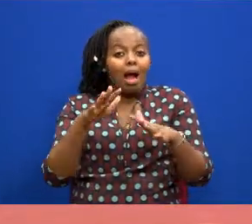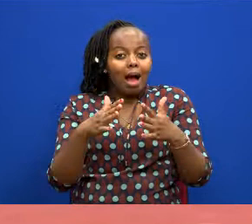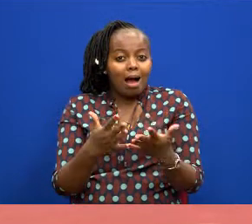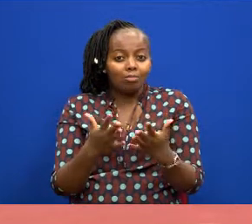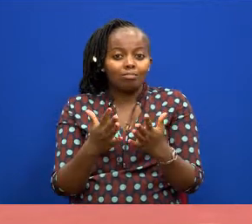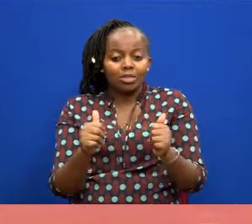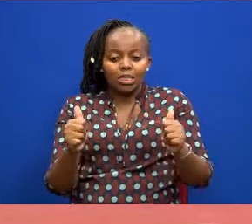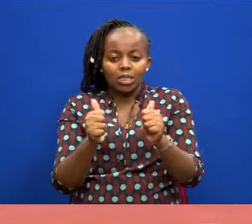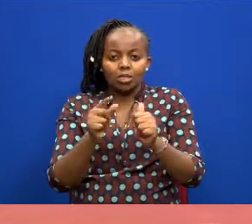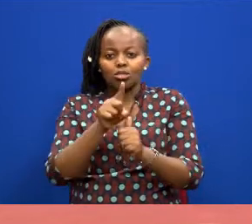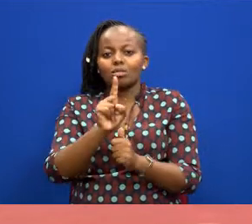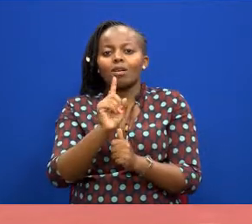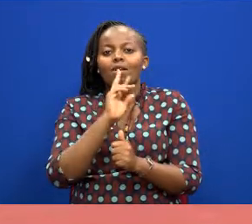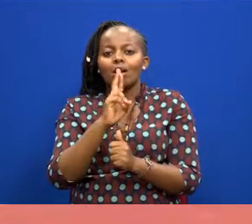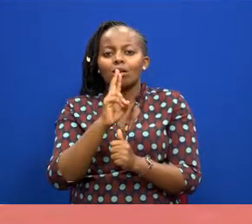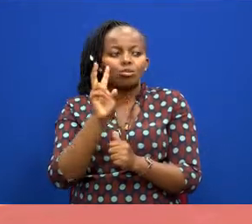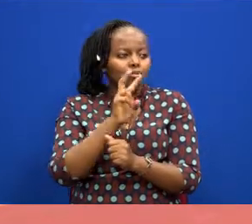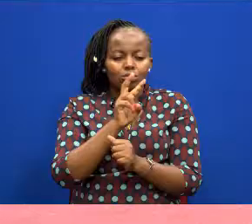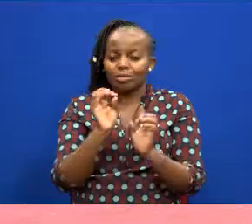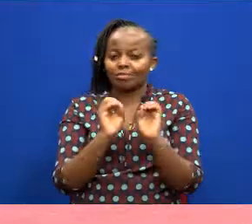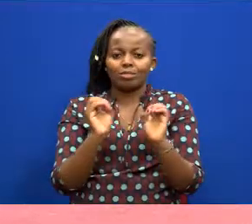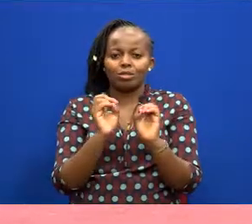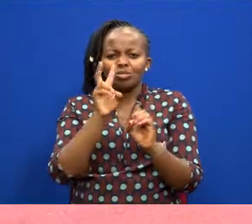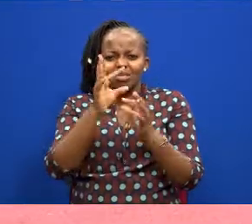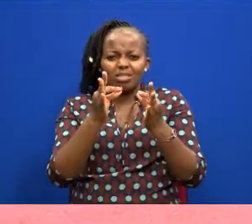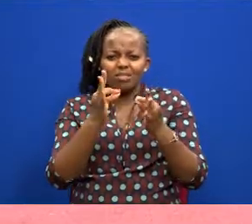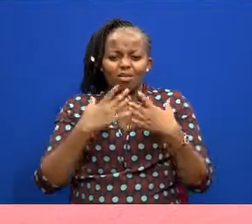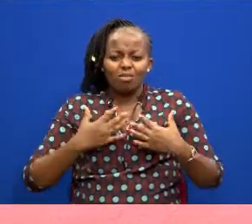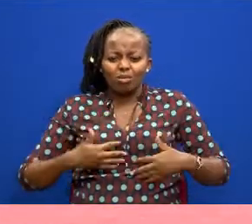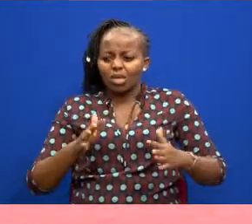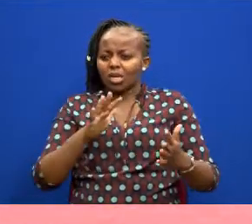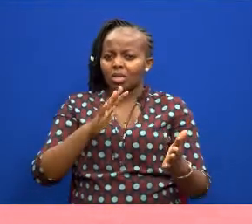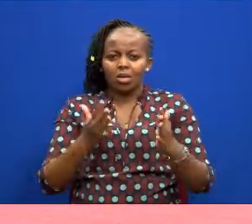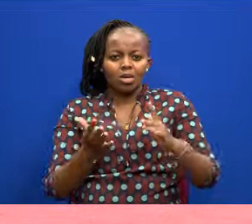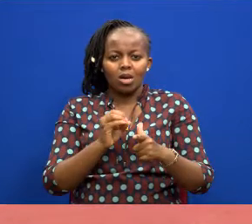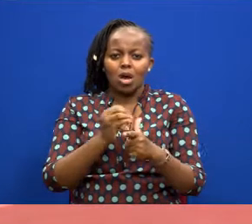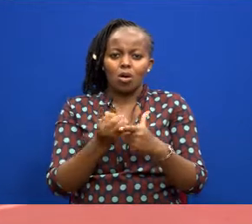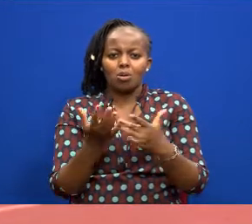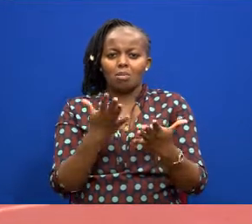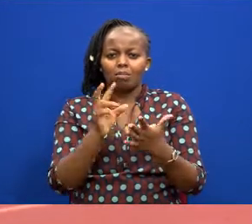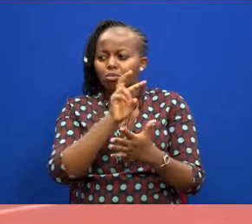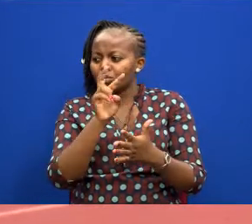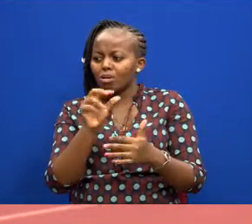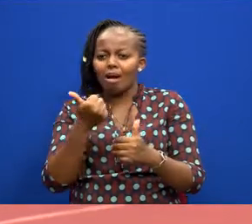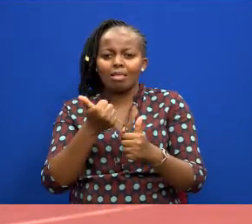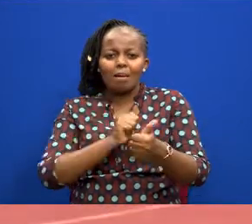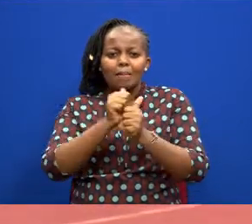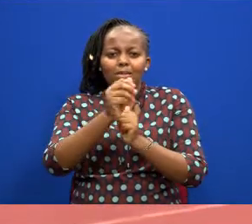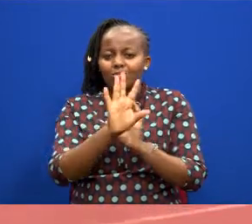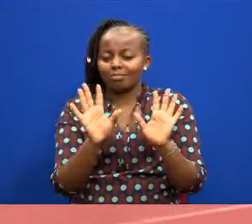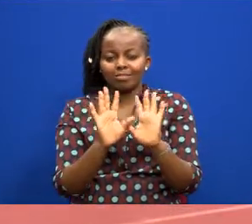how still you are. I will be looking from the back to see if your body is wavering or you are still and